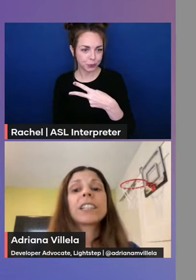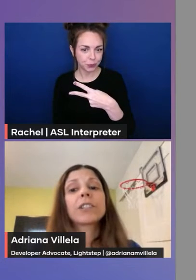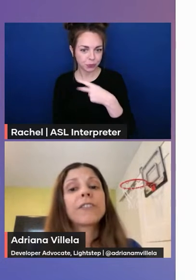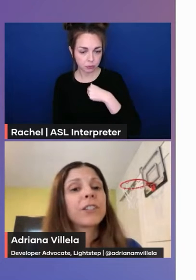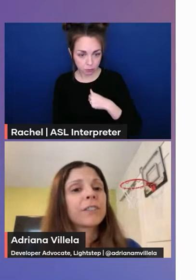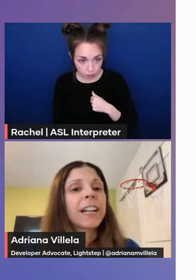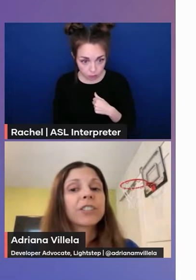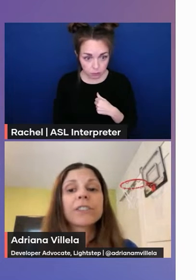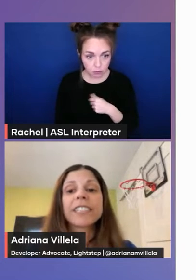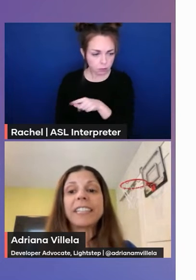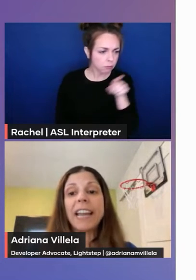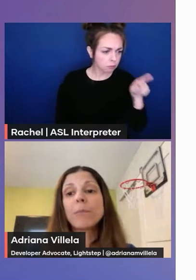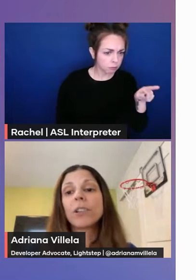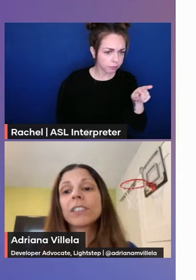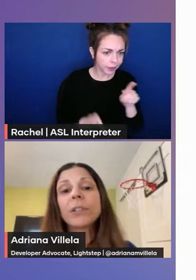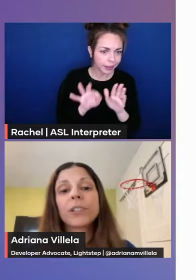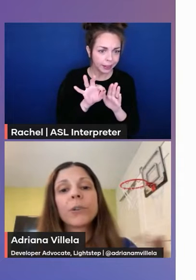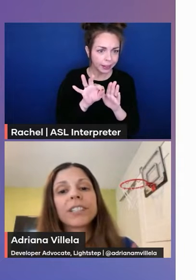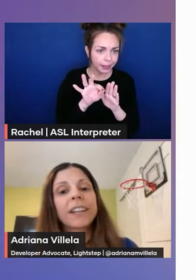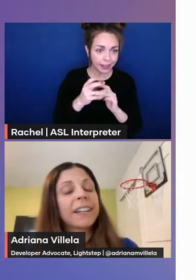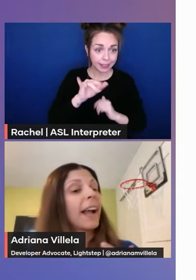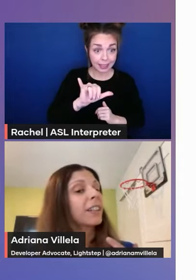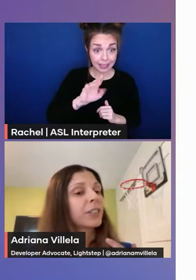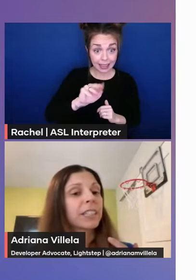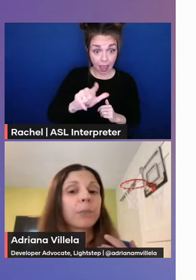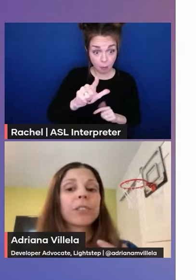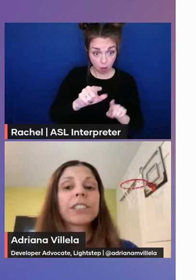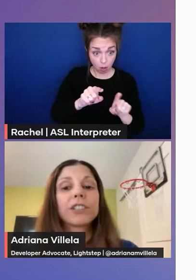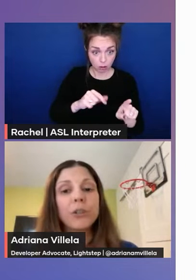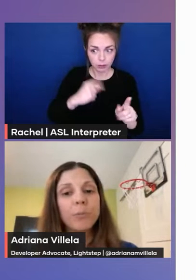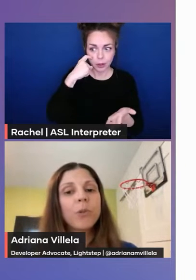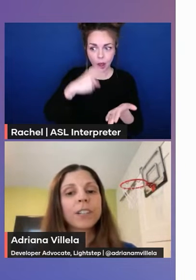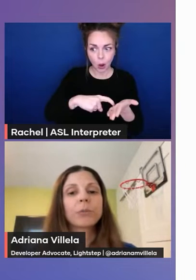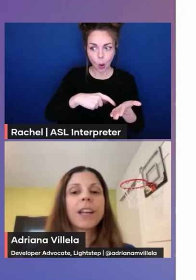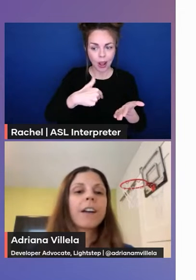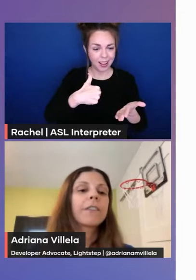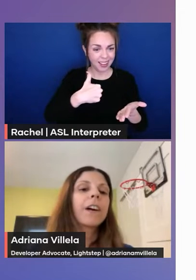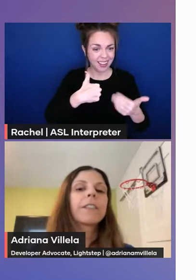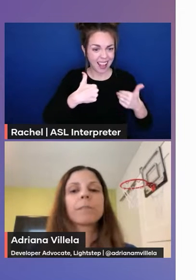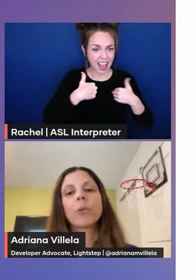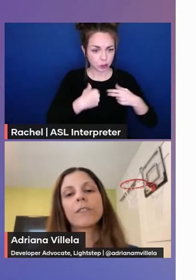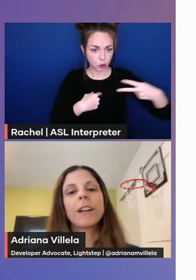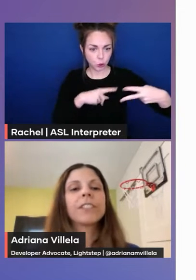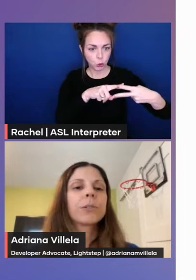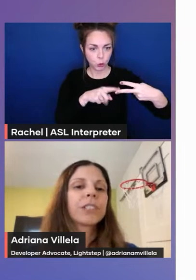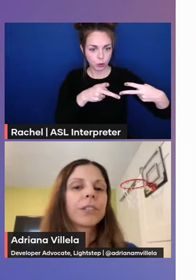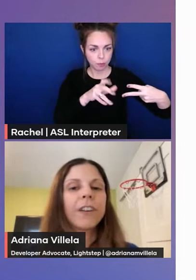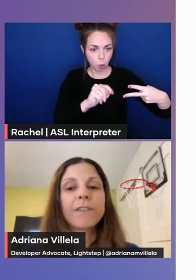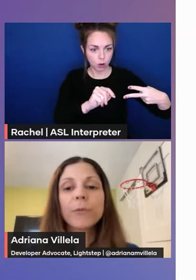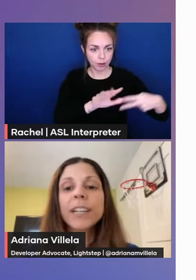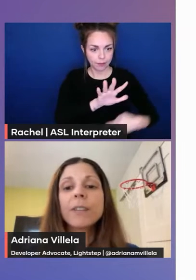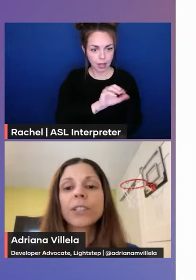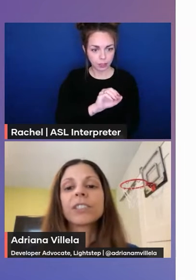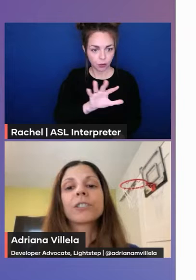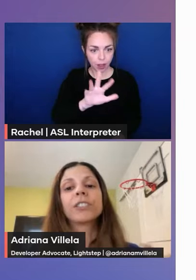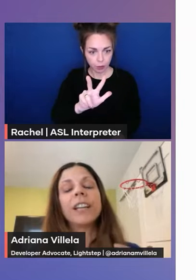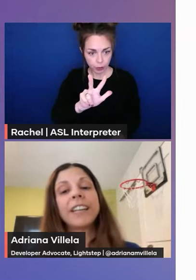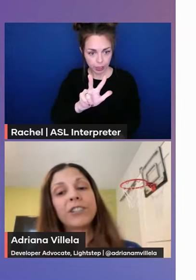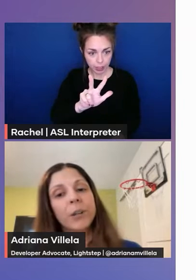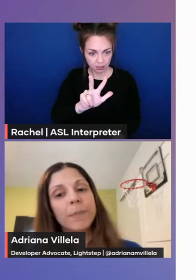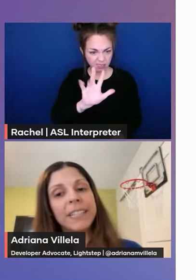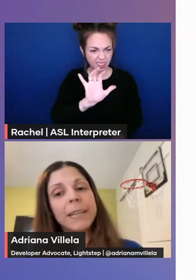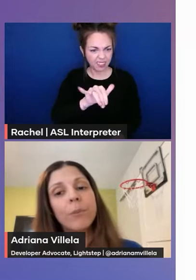Now, if we look at our feature flag service YAML, you'll notice that it actually exposes two ports. We have port 50053, which